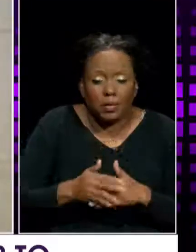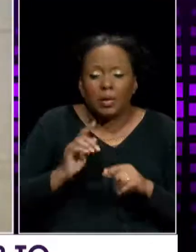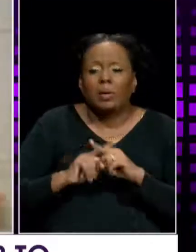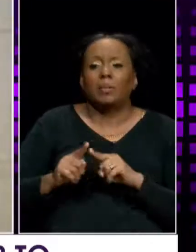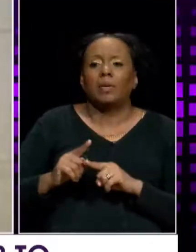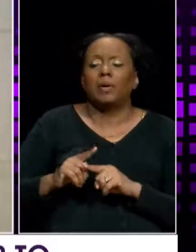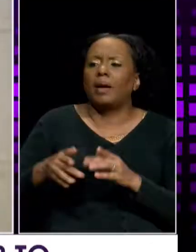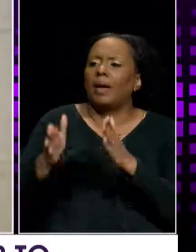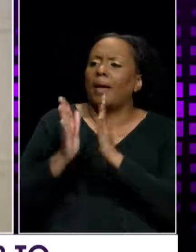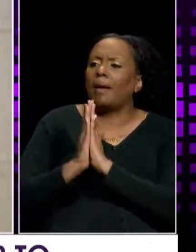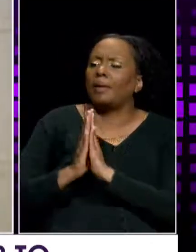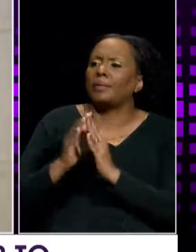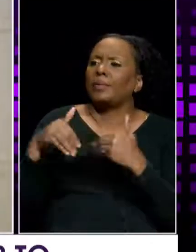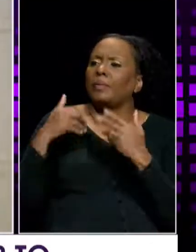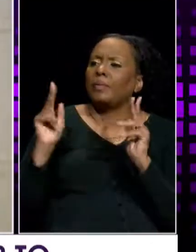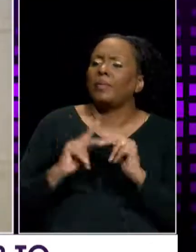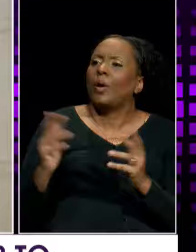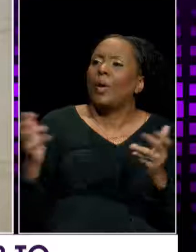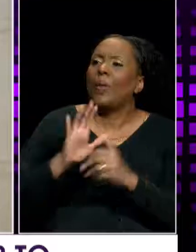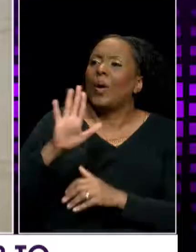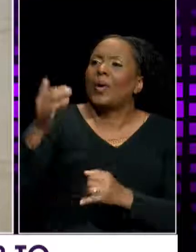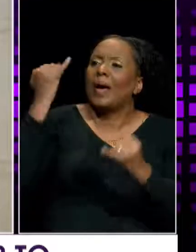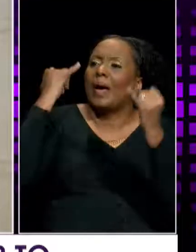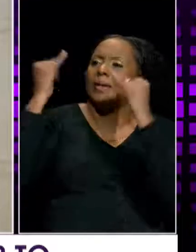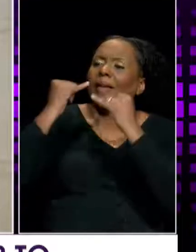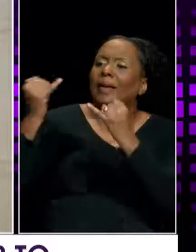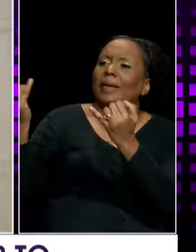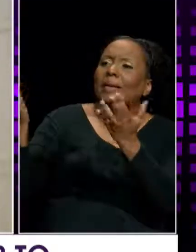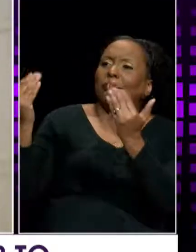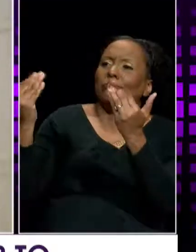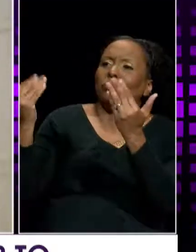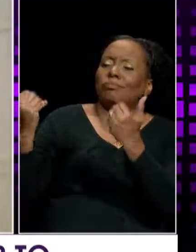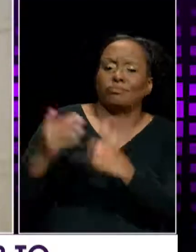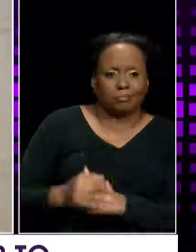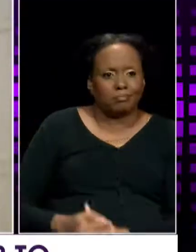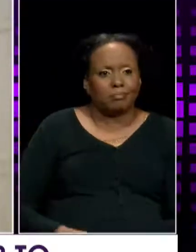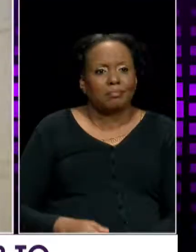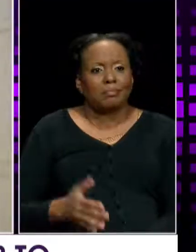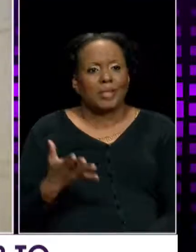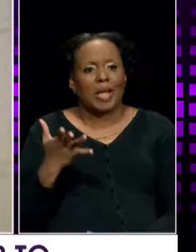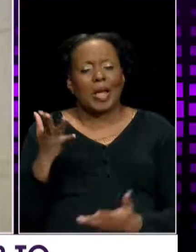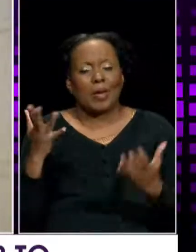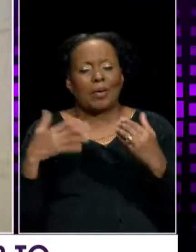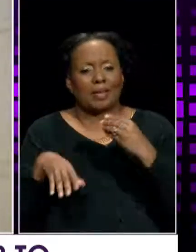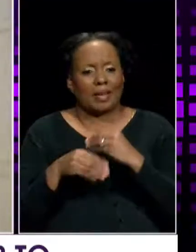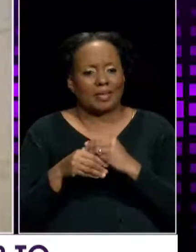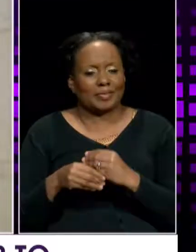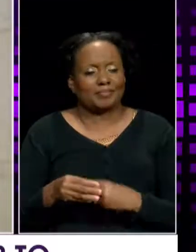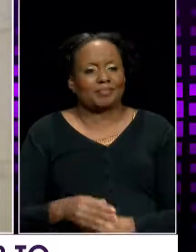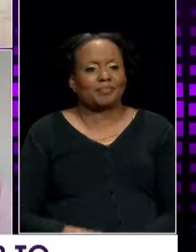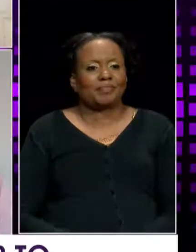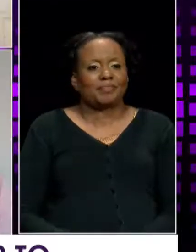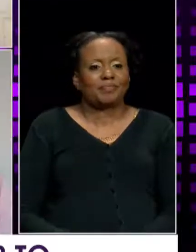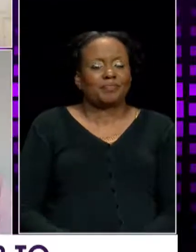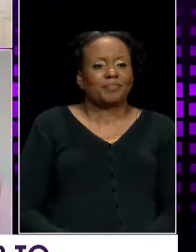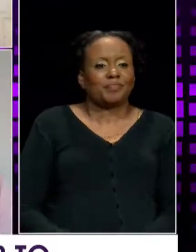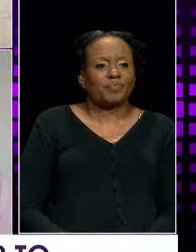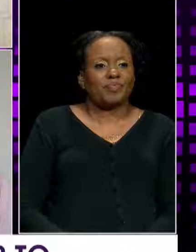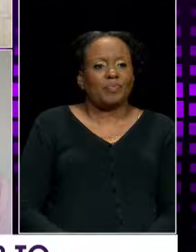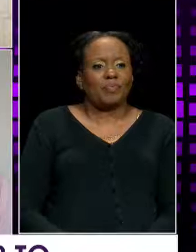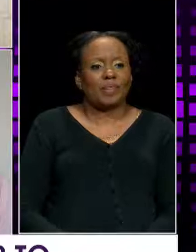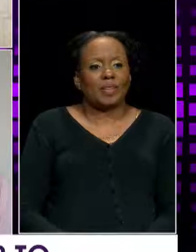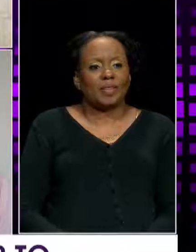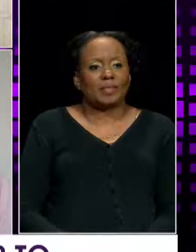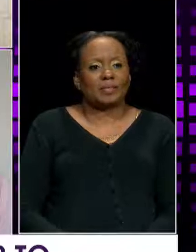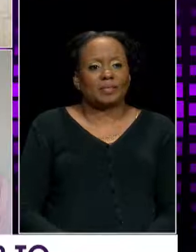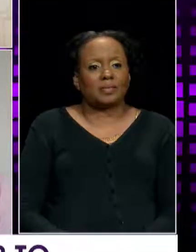are, as well as the ideas and thoughts of teachers. Right? So that's all I wanted to add. Thank you. There's a key saying, there should be